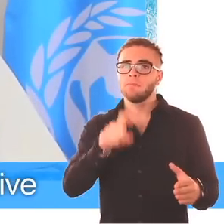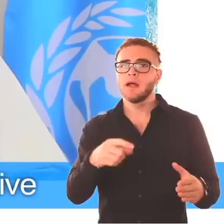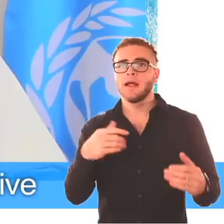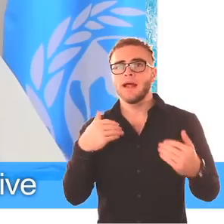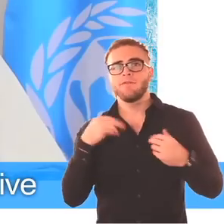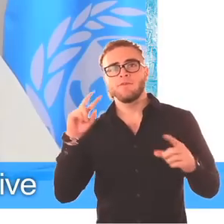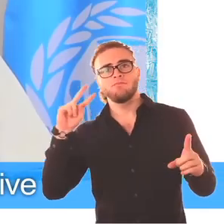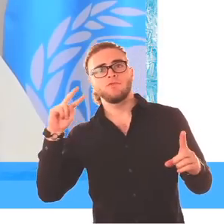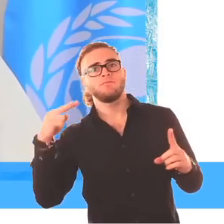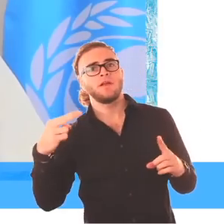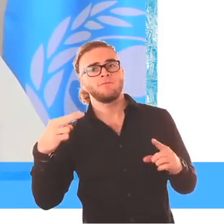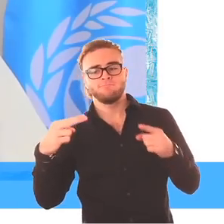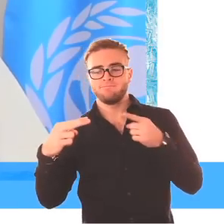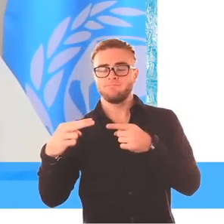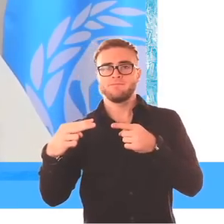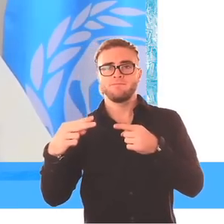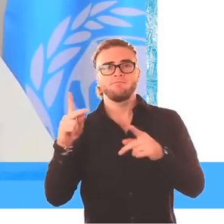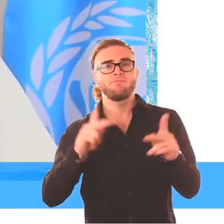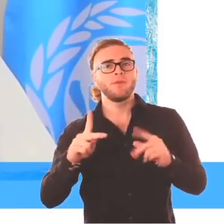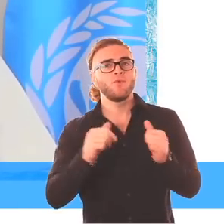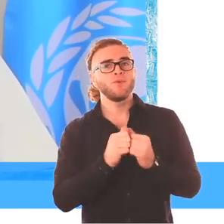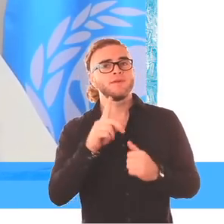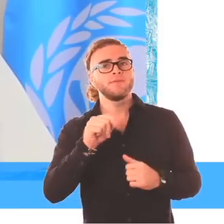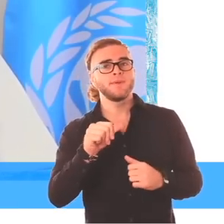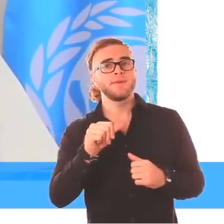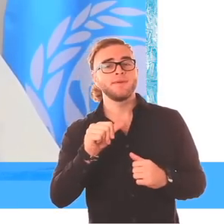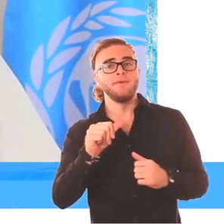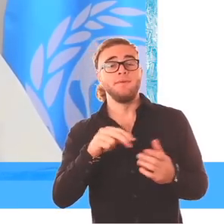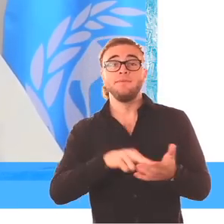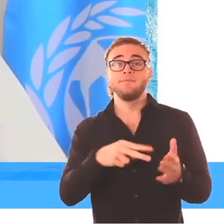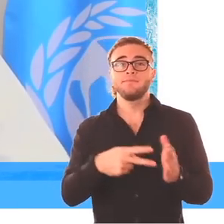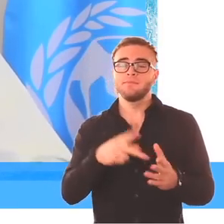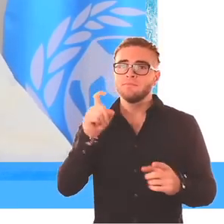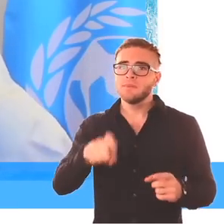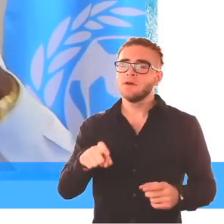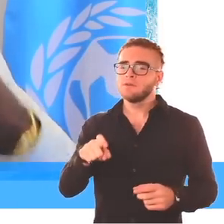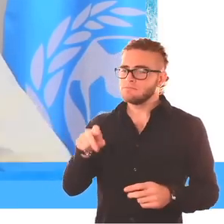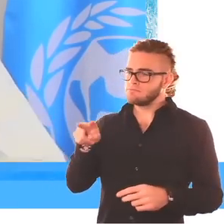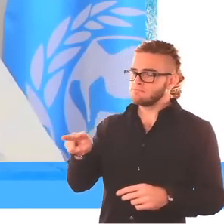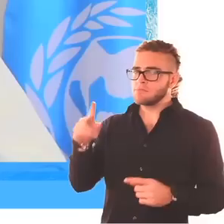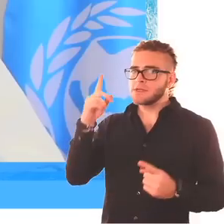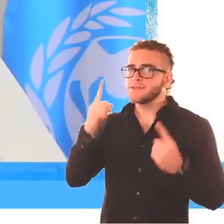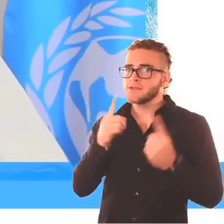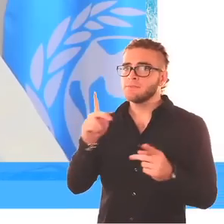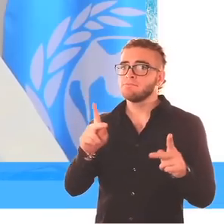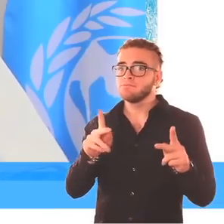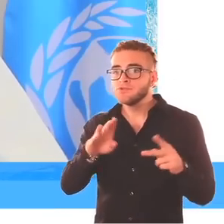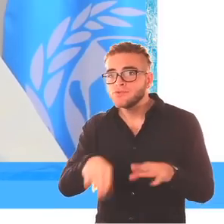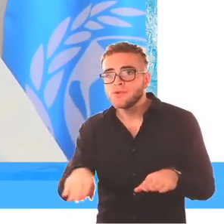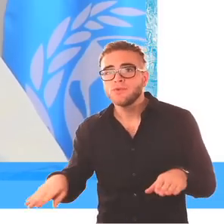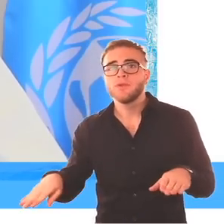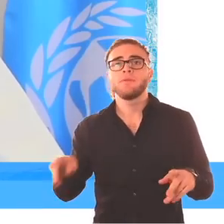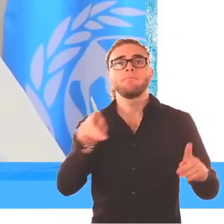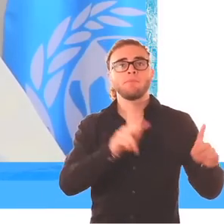has to have a perspective for people with disabilities. It means that we have to consider children